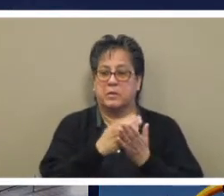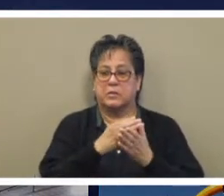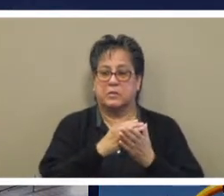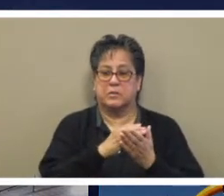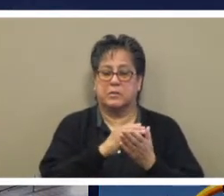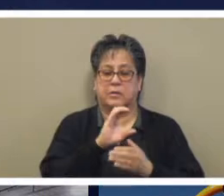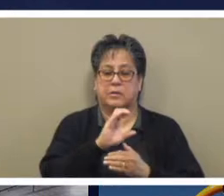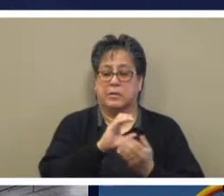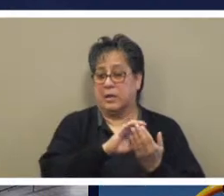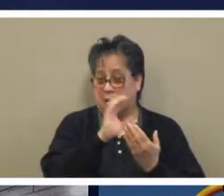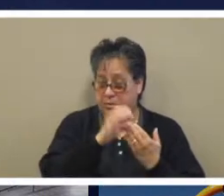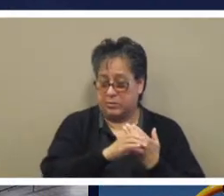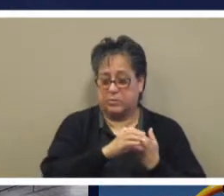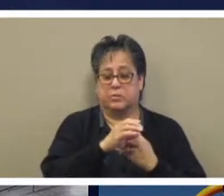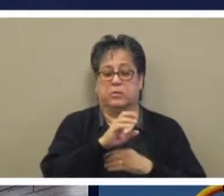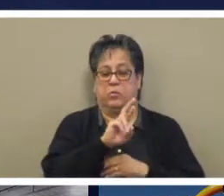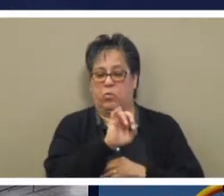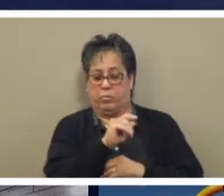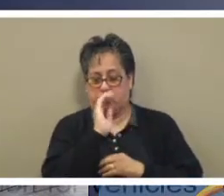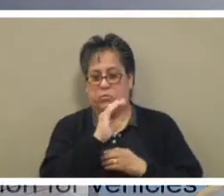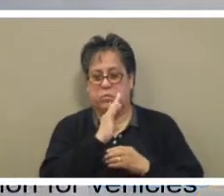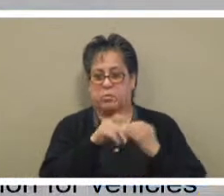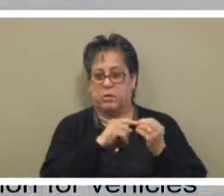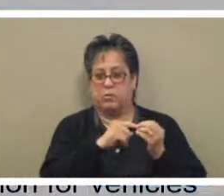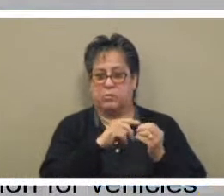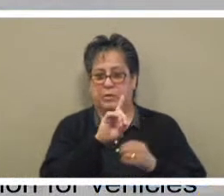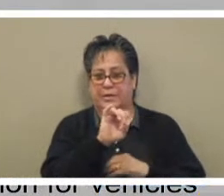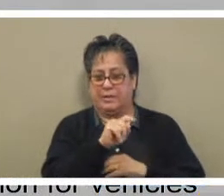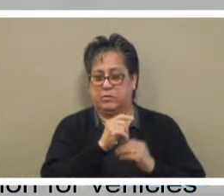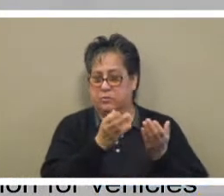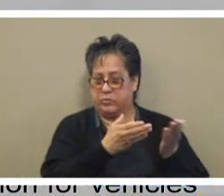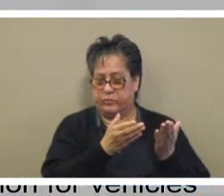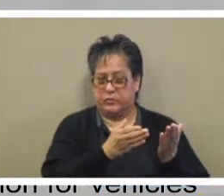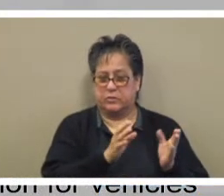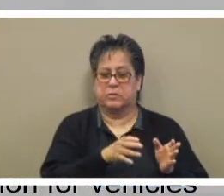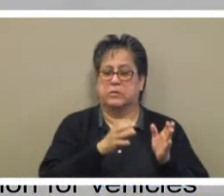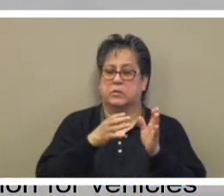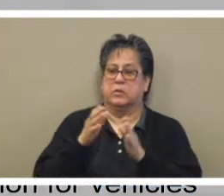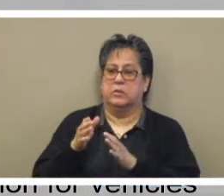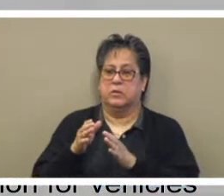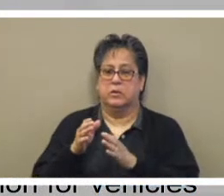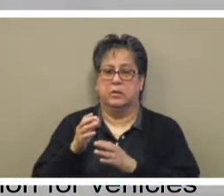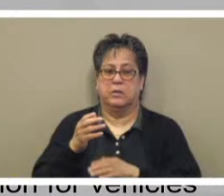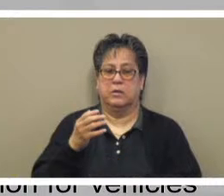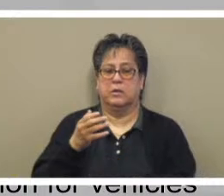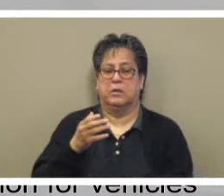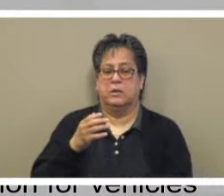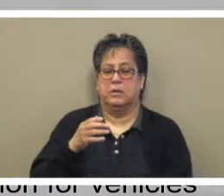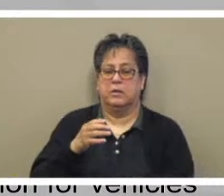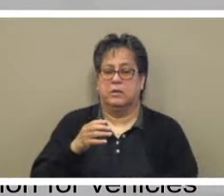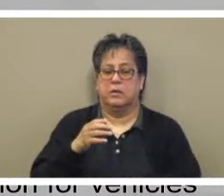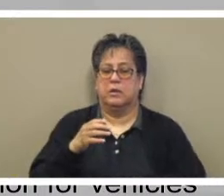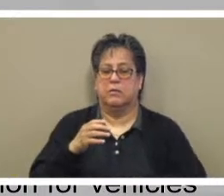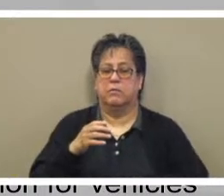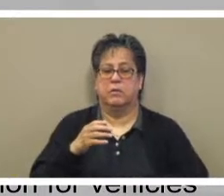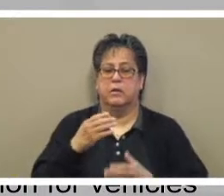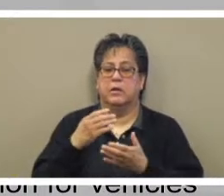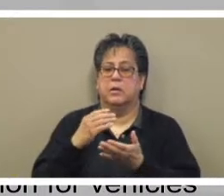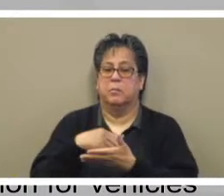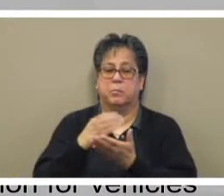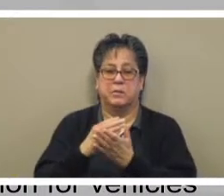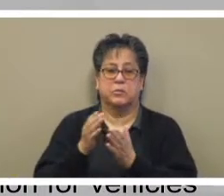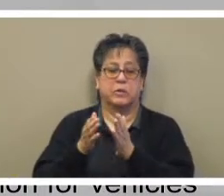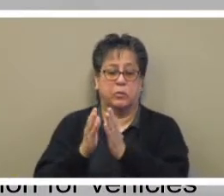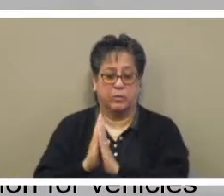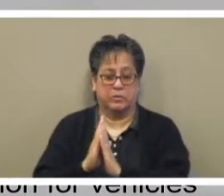will be covering our debt service. And we will be launching Chime In the council budget requests. So just to start